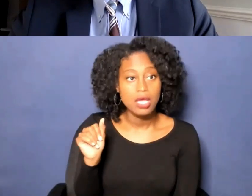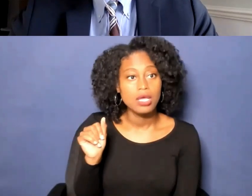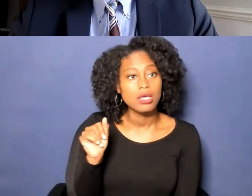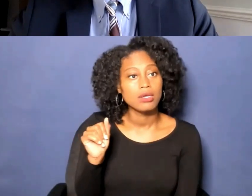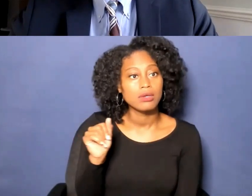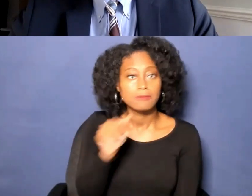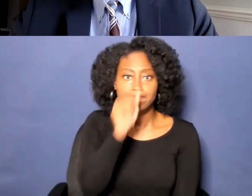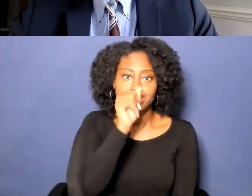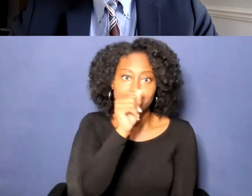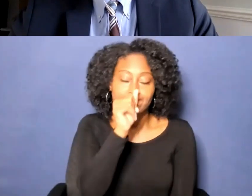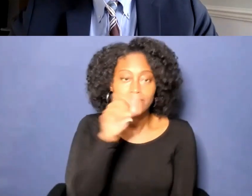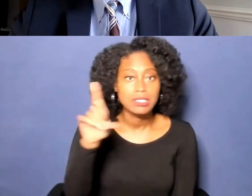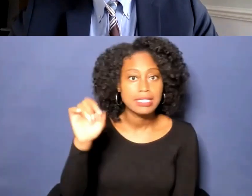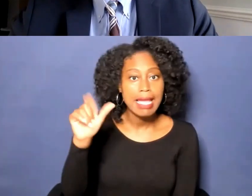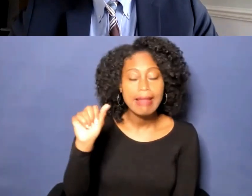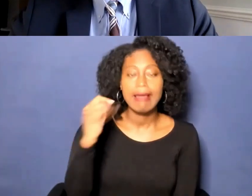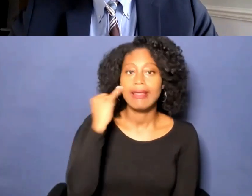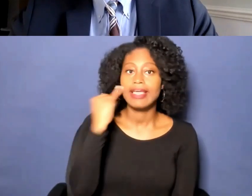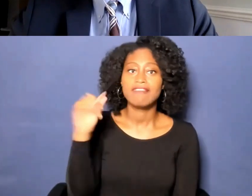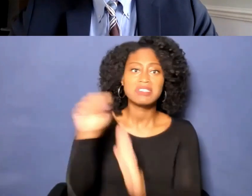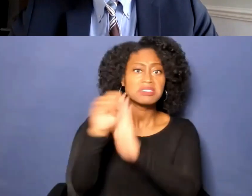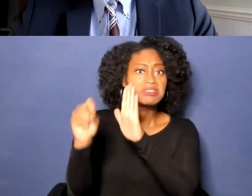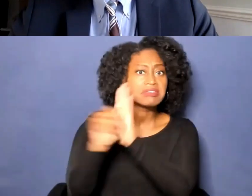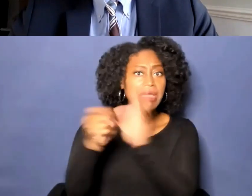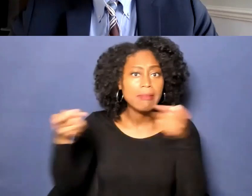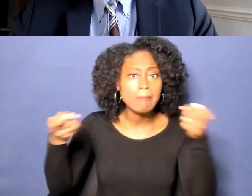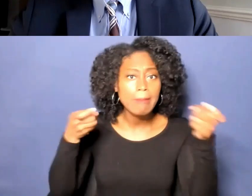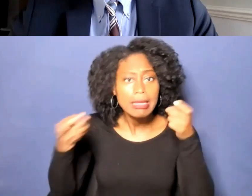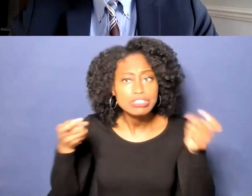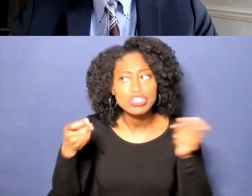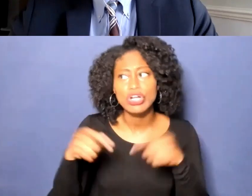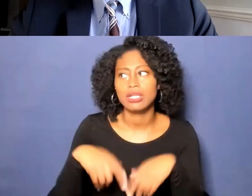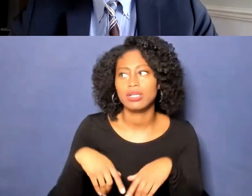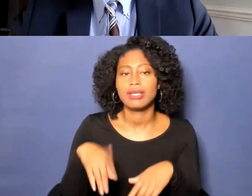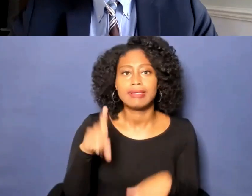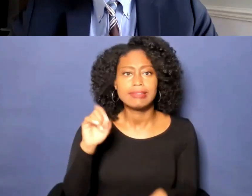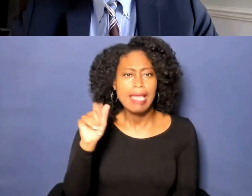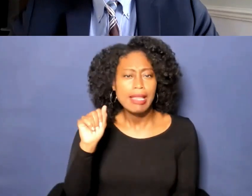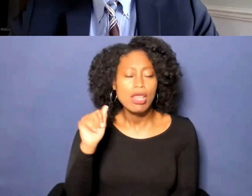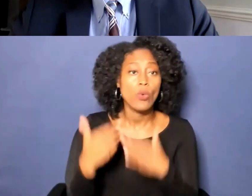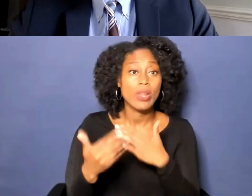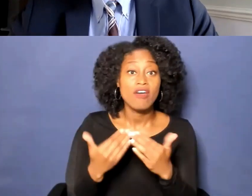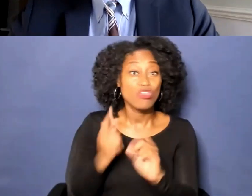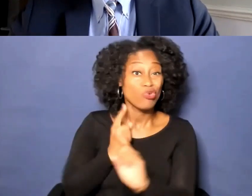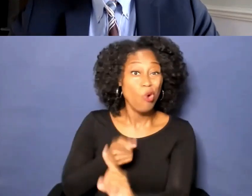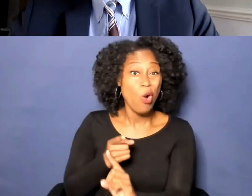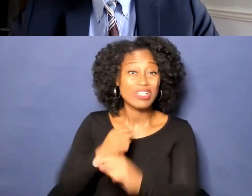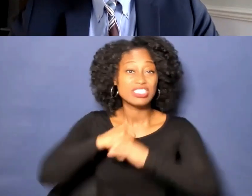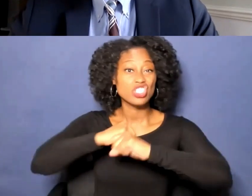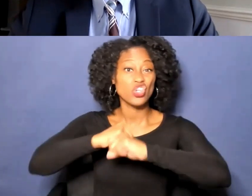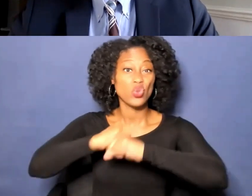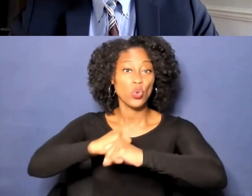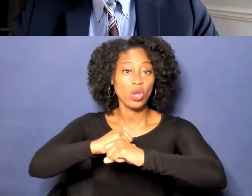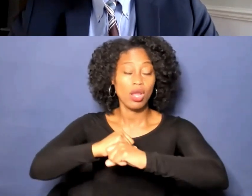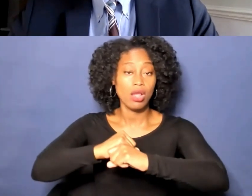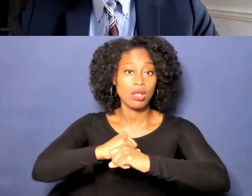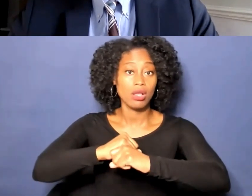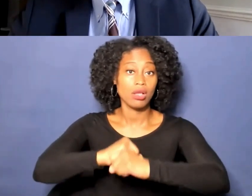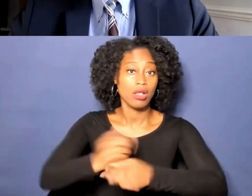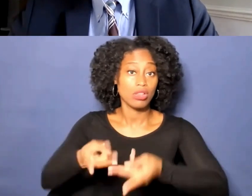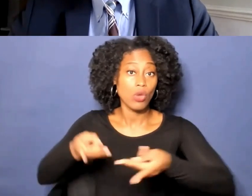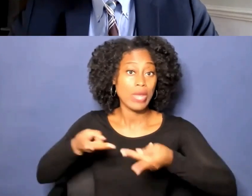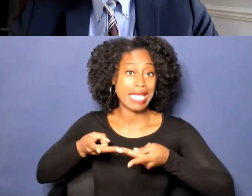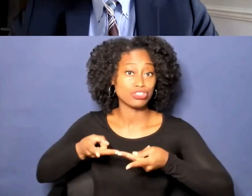state longitudinal administrative data, the intention is for it to be in a secure location. And so that has